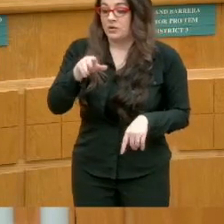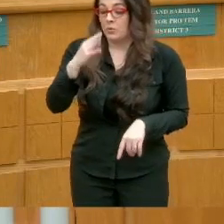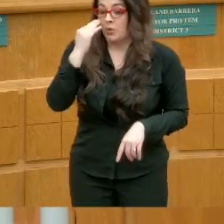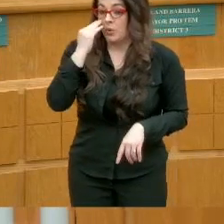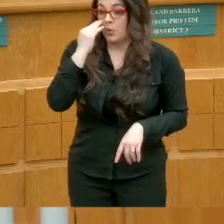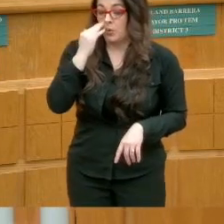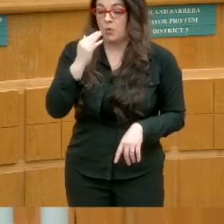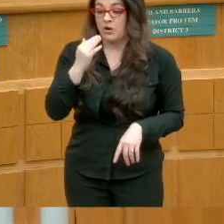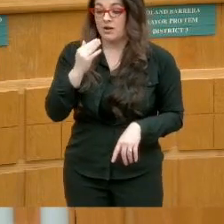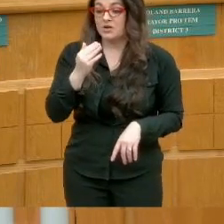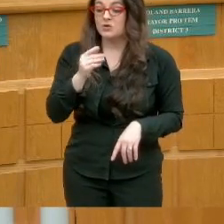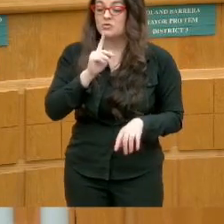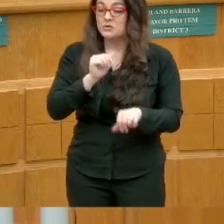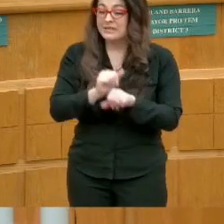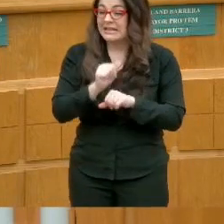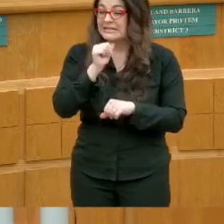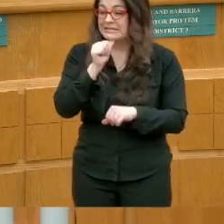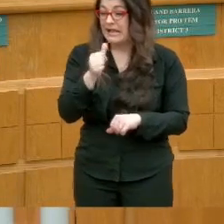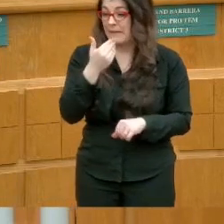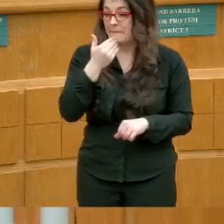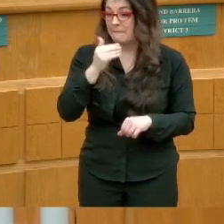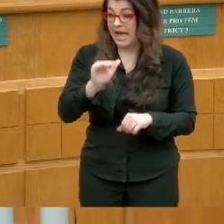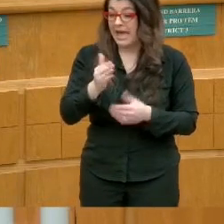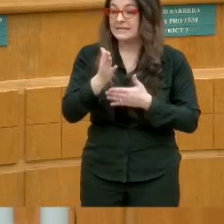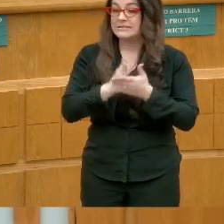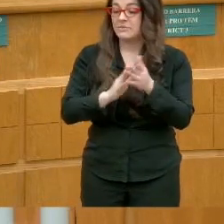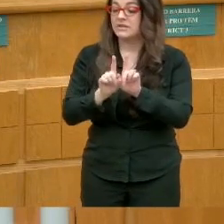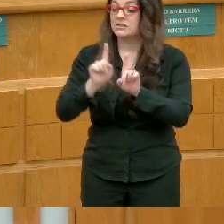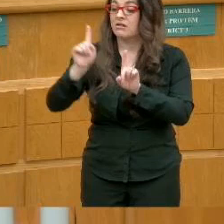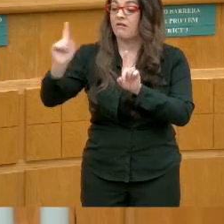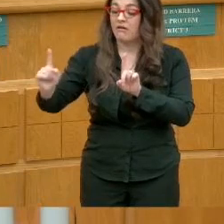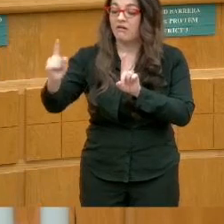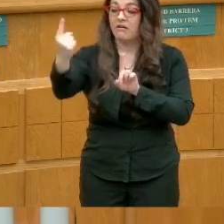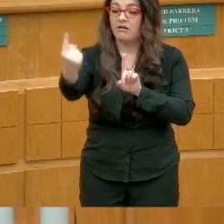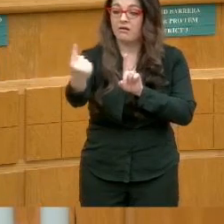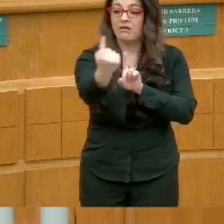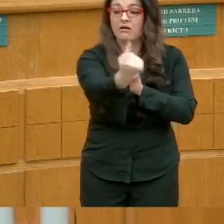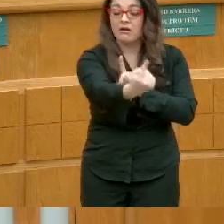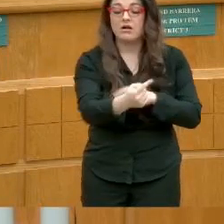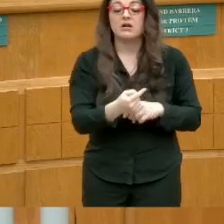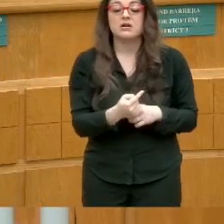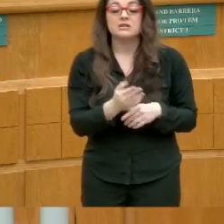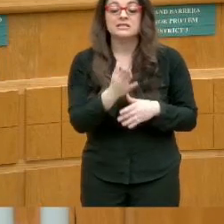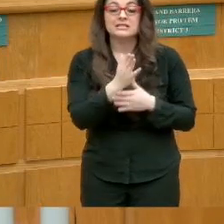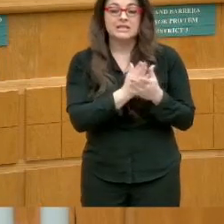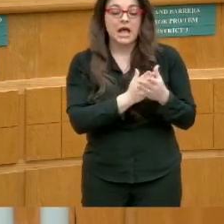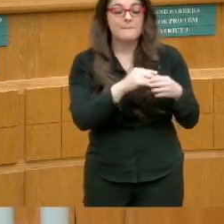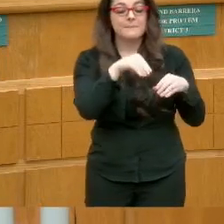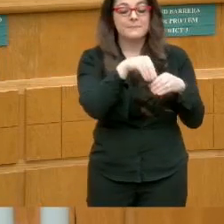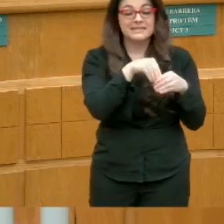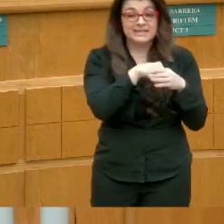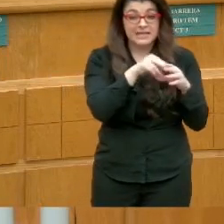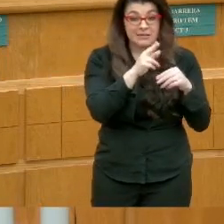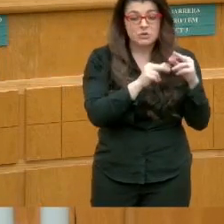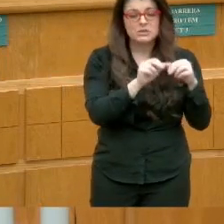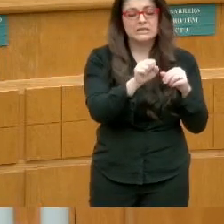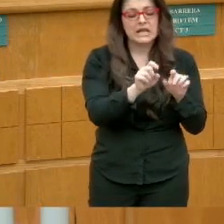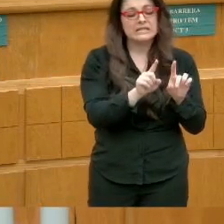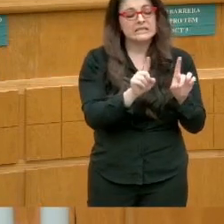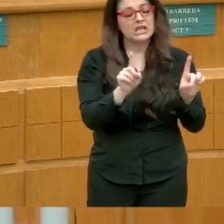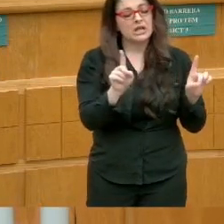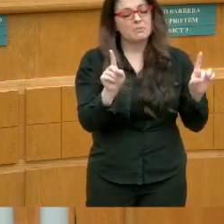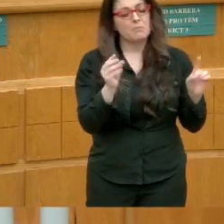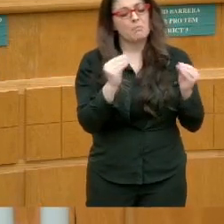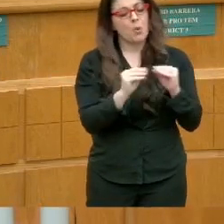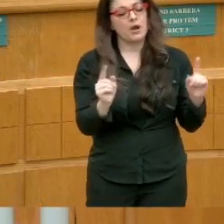far distance. So we really believe that's more community acquired. The other ones that are inside the building, they're a little closer, but they're still distanced from each